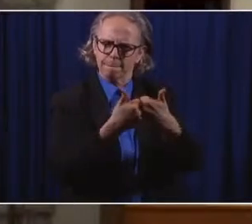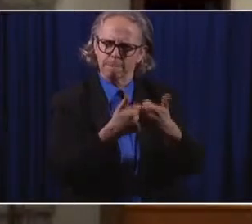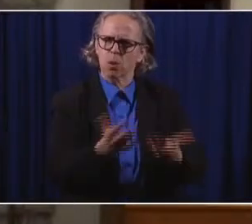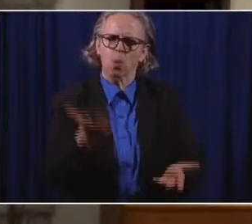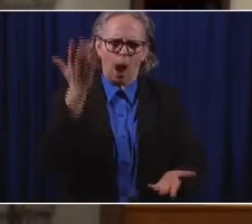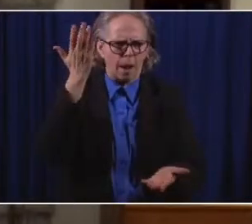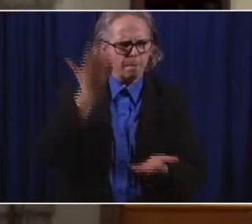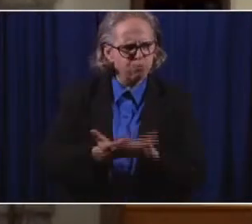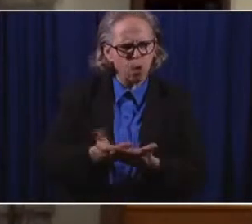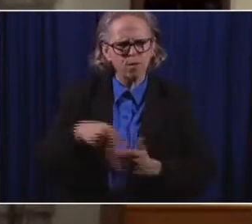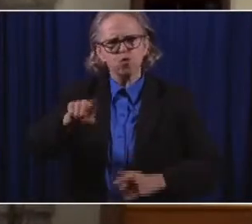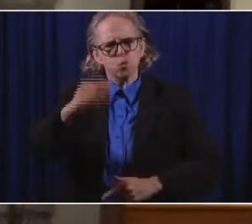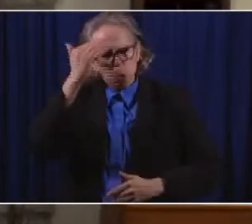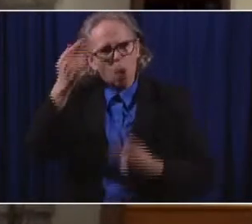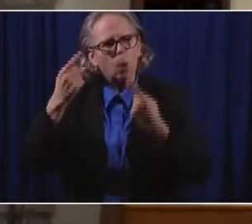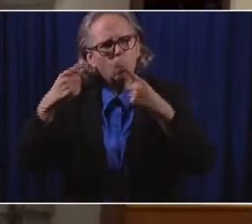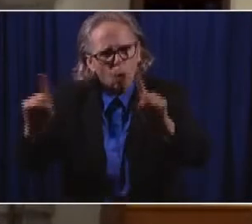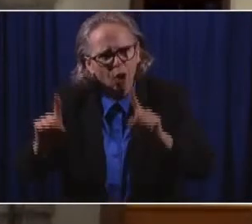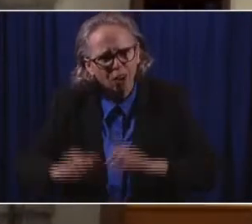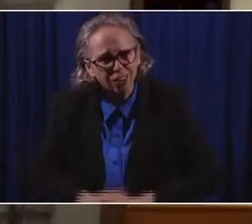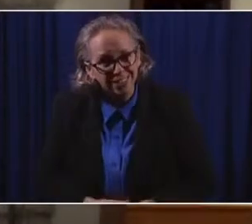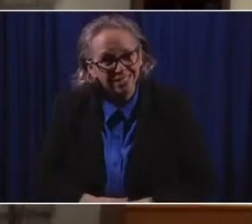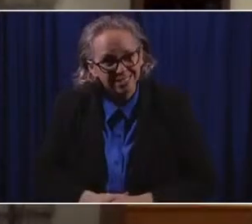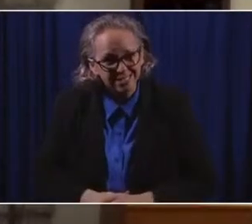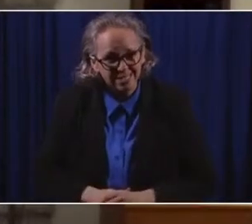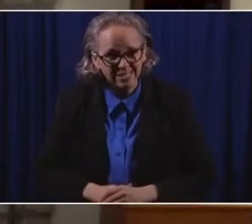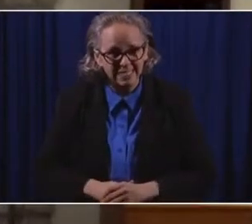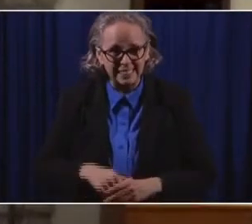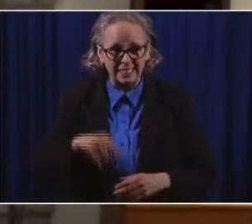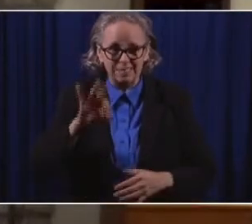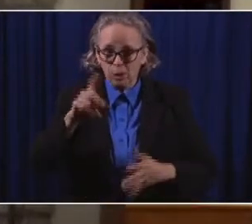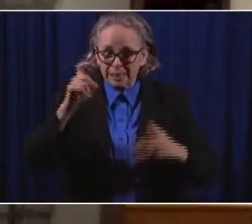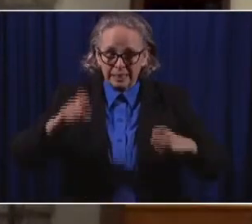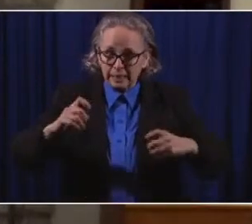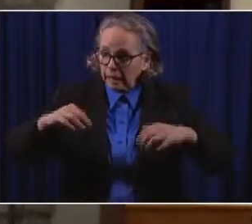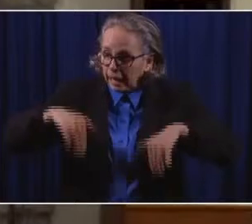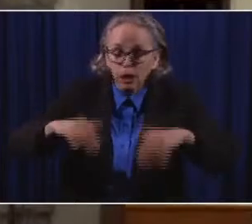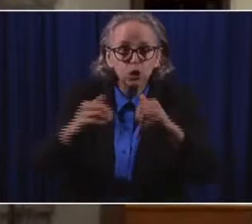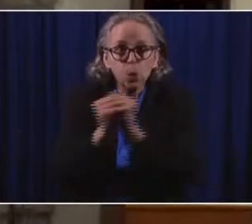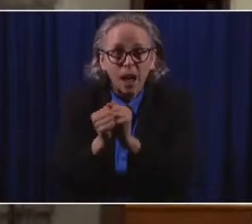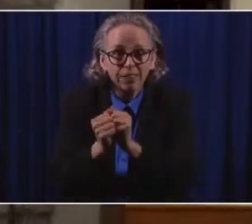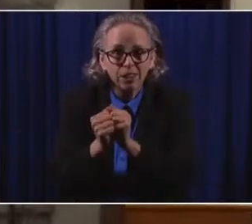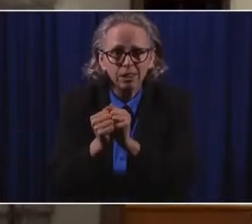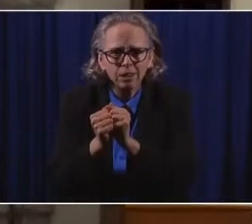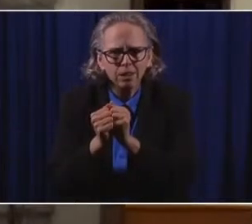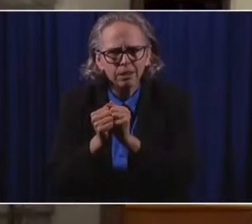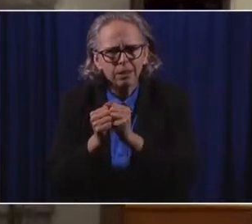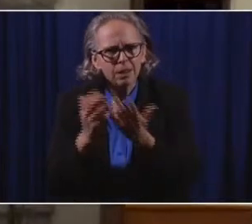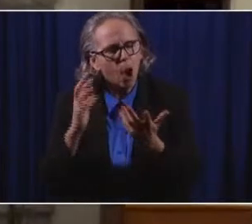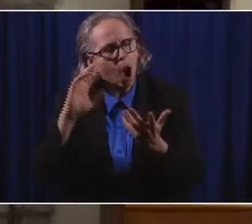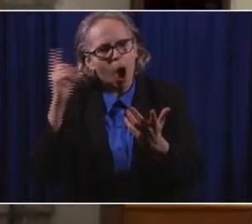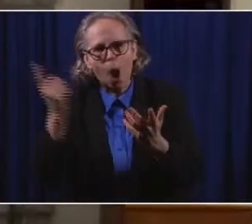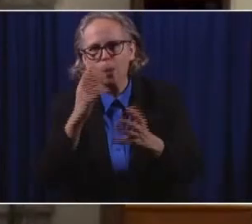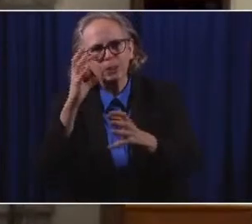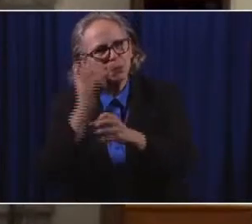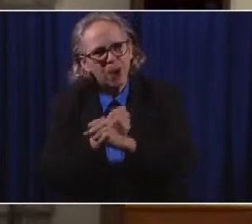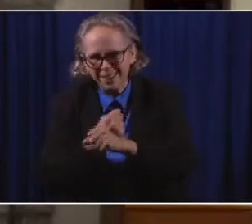when we stick together, we always win. They said it very, very well.